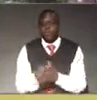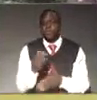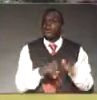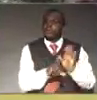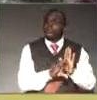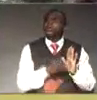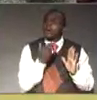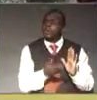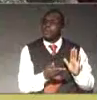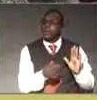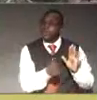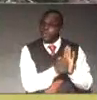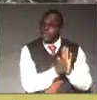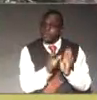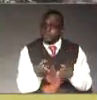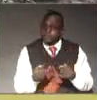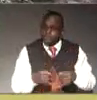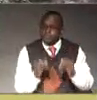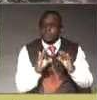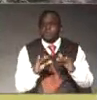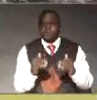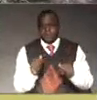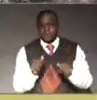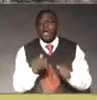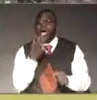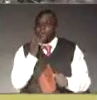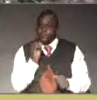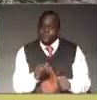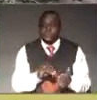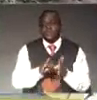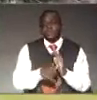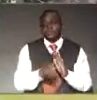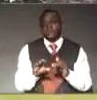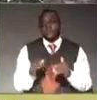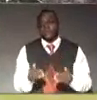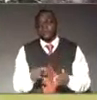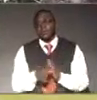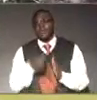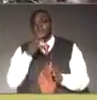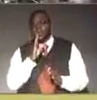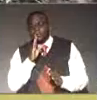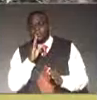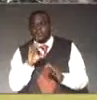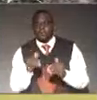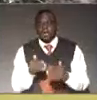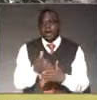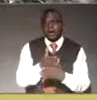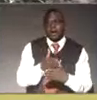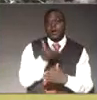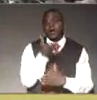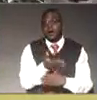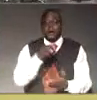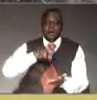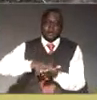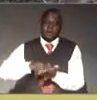can help with the narcotics issues, with the substance abuse issues, with the alcohol issues. Probably there are gaps in implementation that we